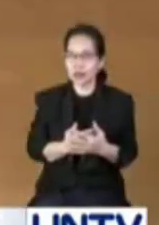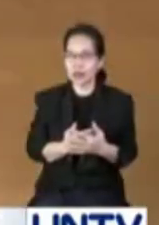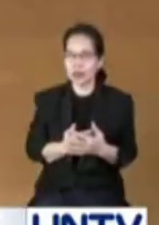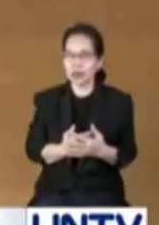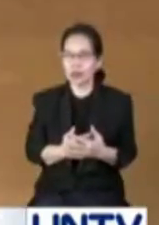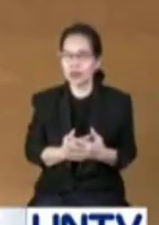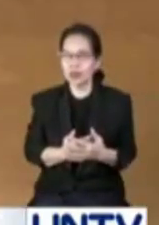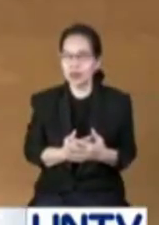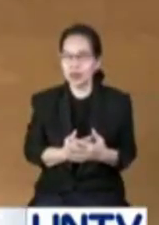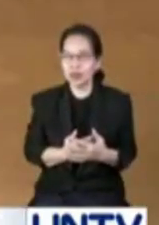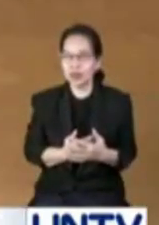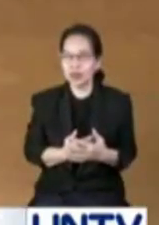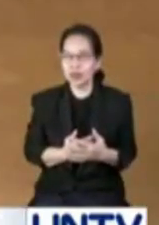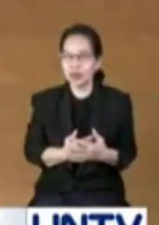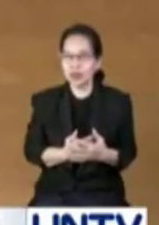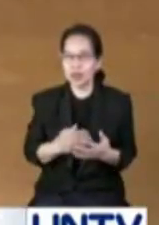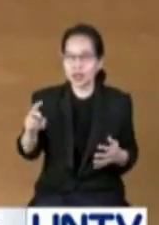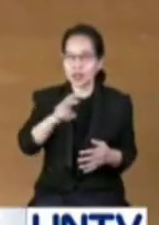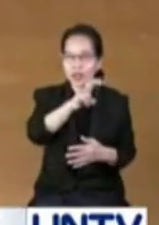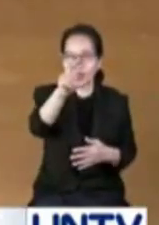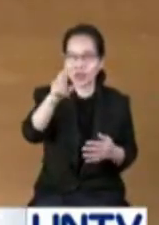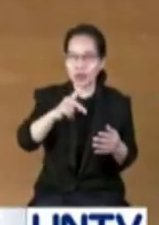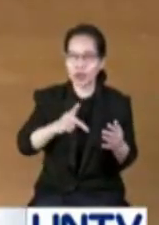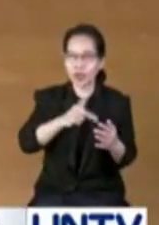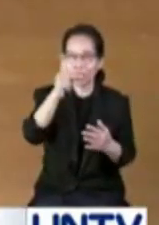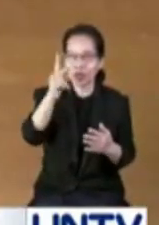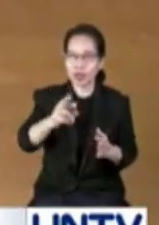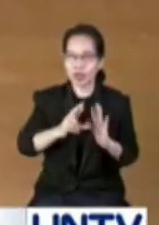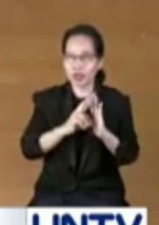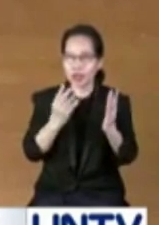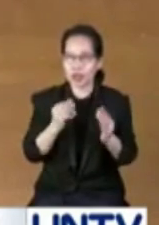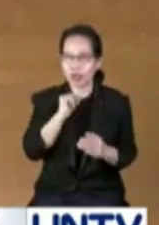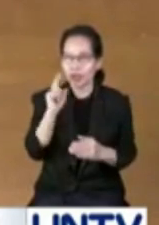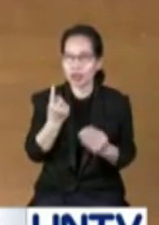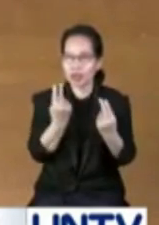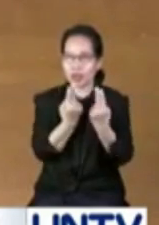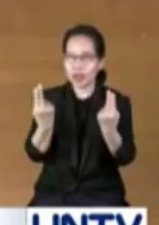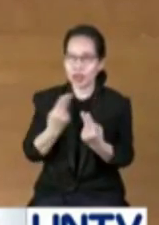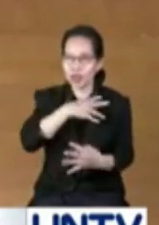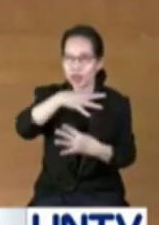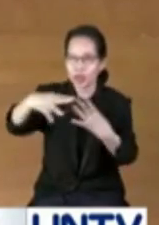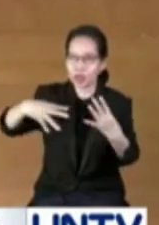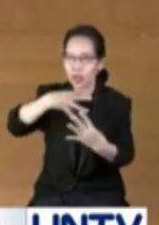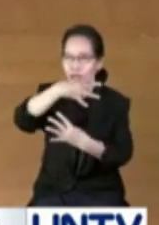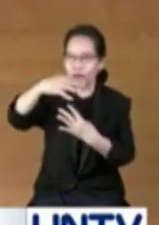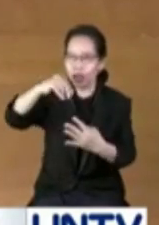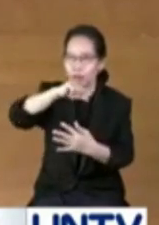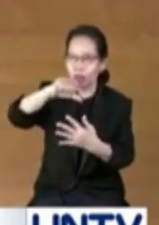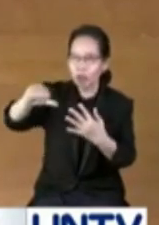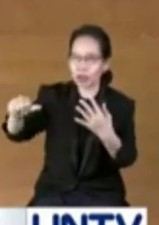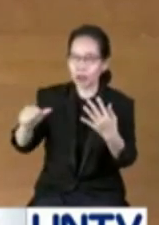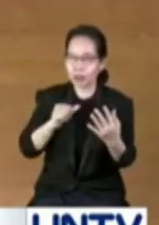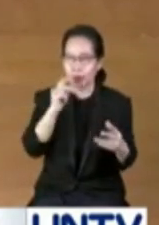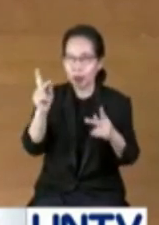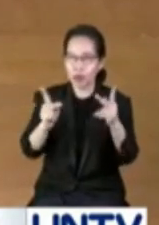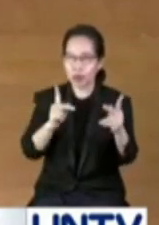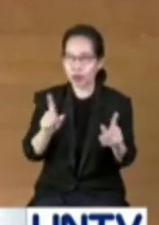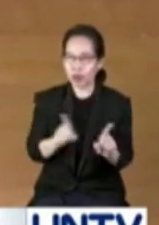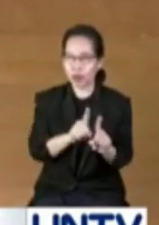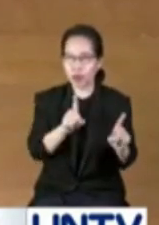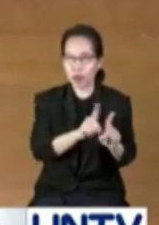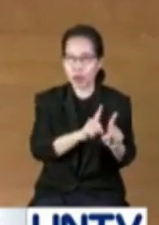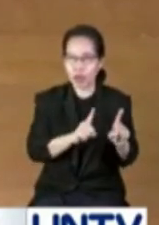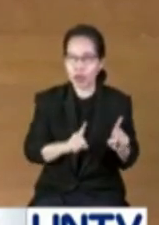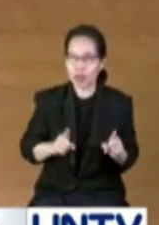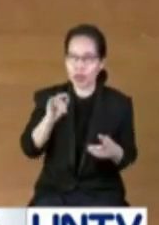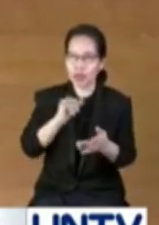Our journey to progress requires not only unity and social cohesion amongst our people. It is also imperative that our nation